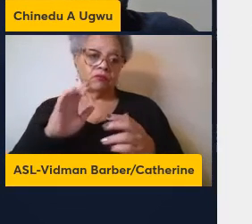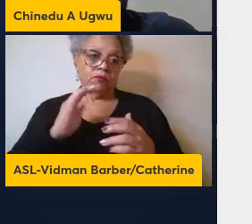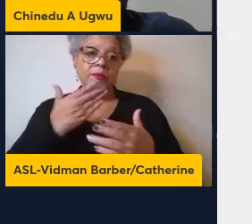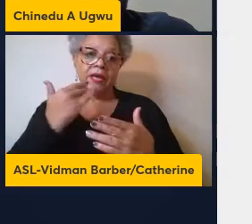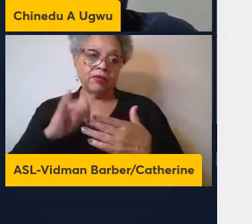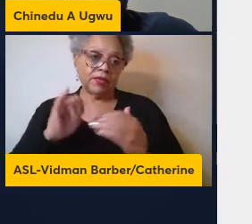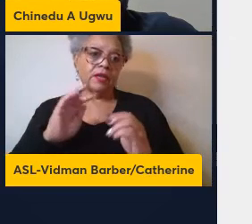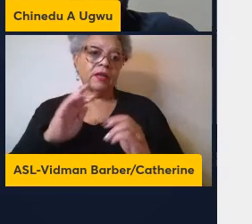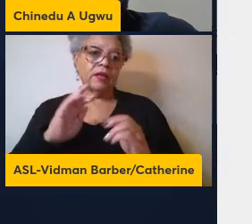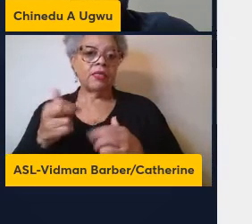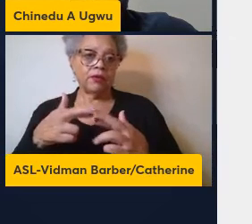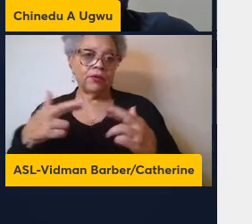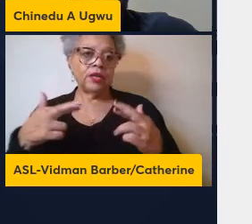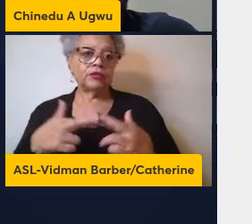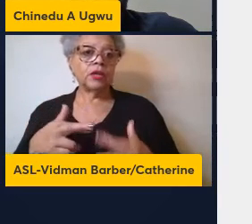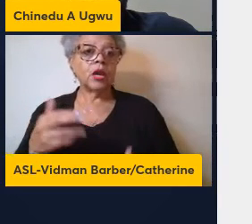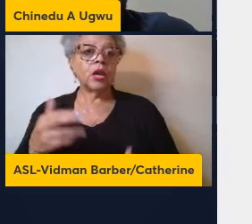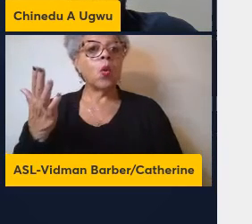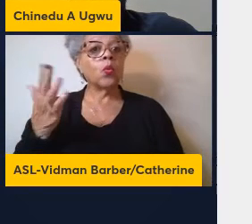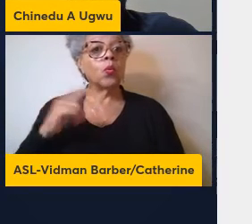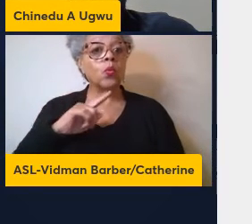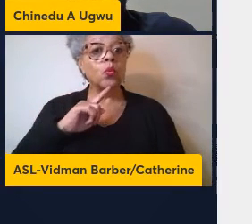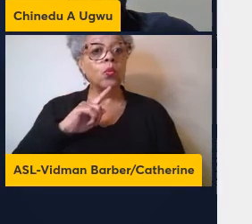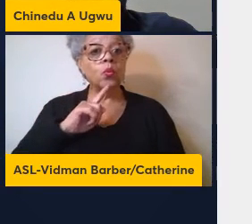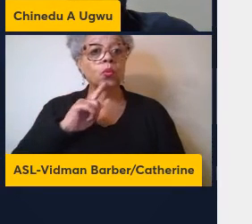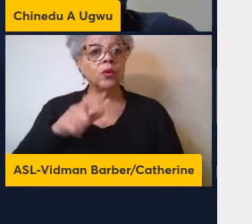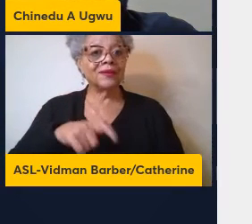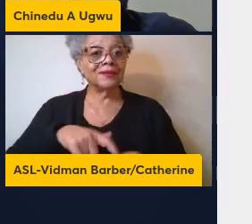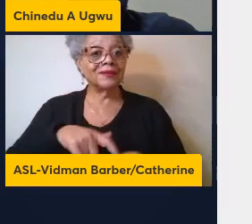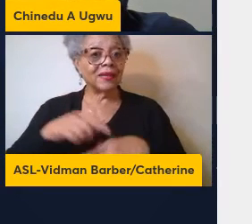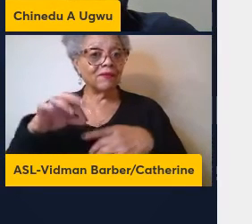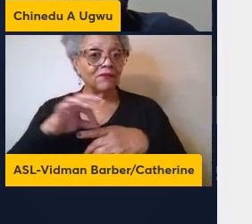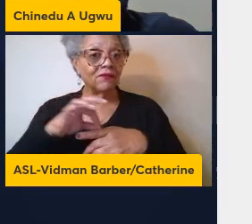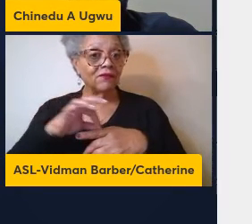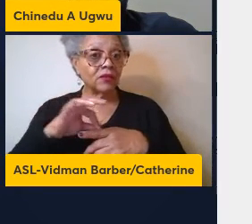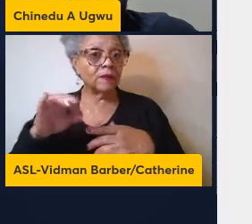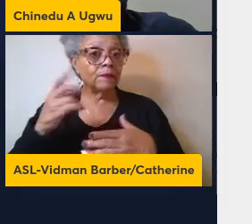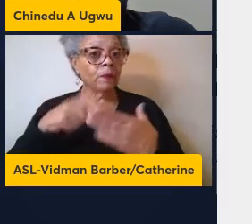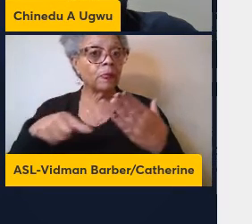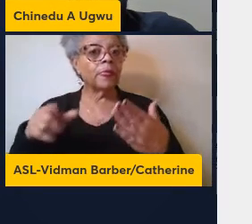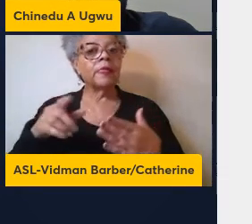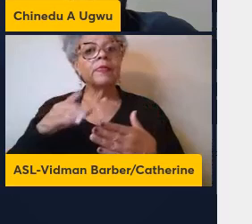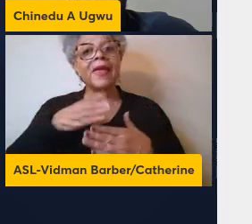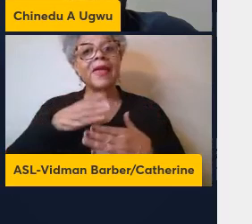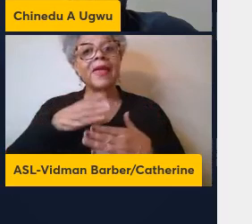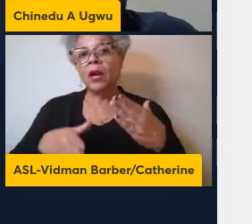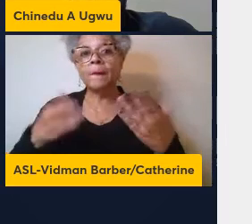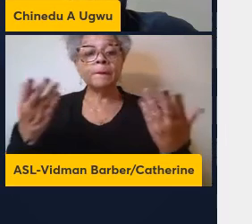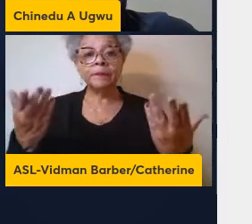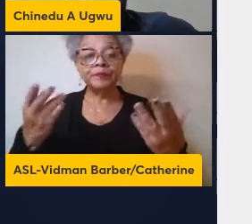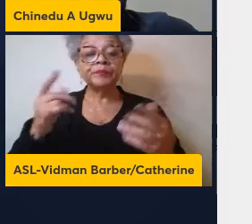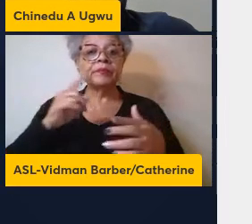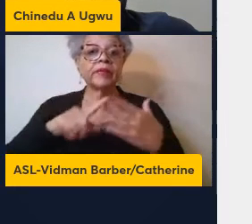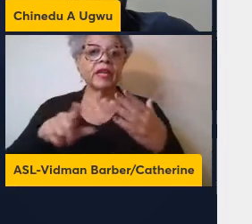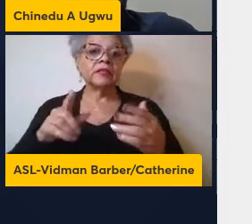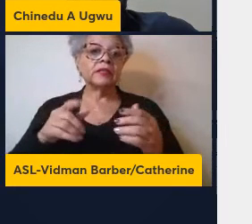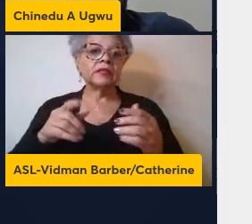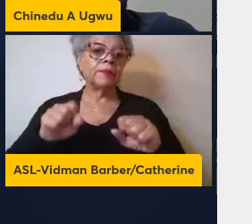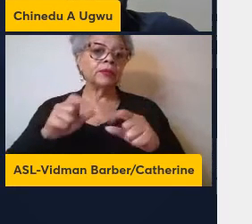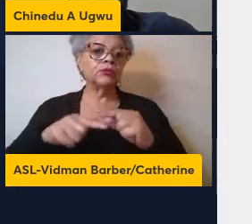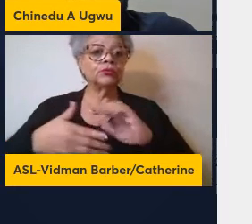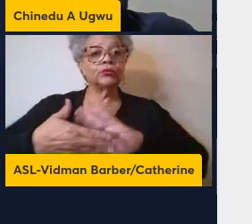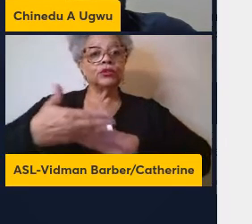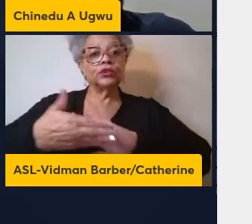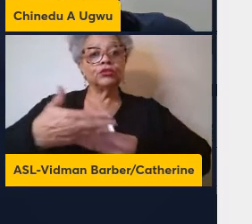Why are we doing this work? The idea of this work, which is the impact and the power of these tools, is the ability to generate this immunological